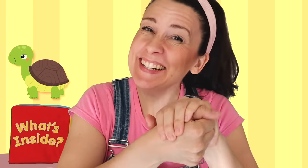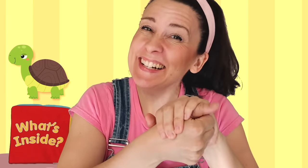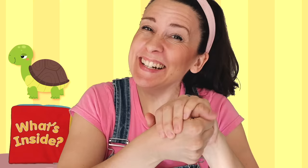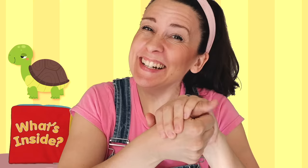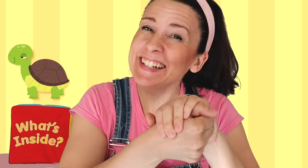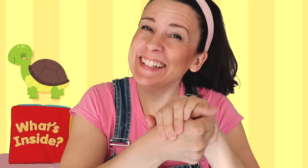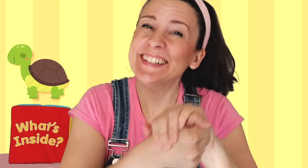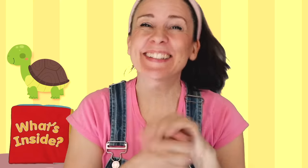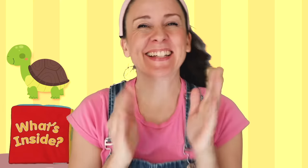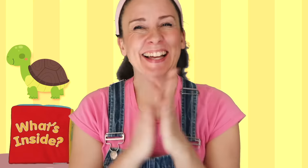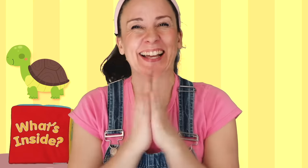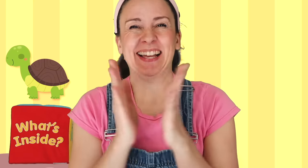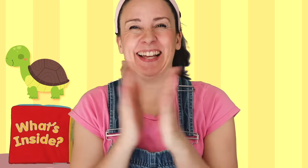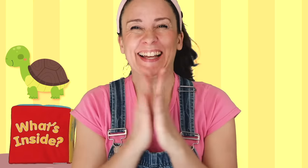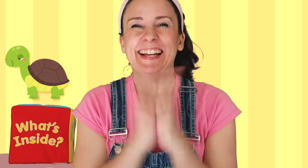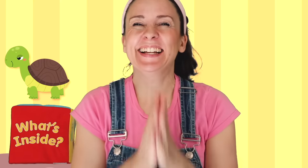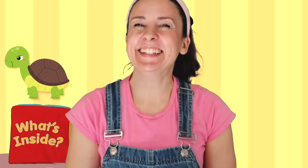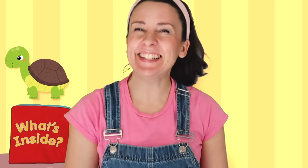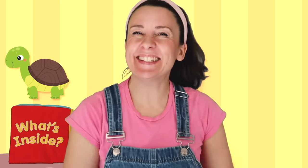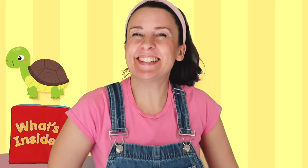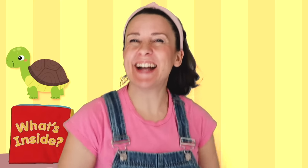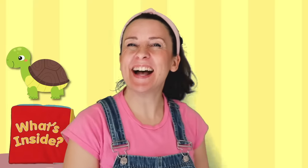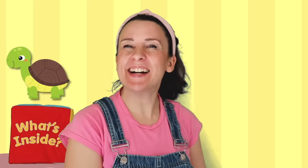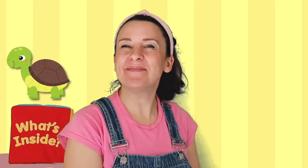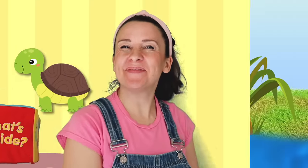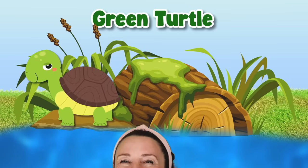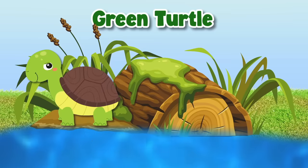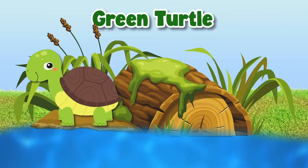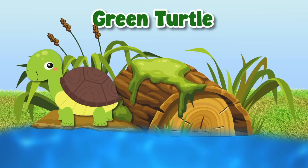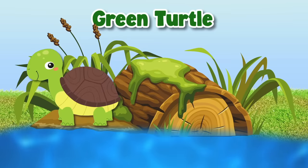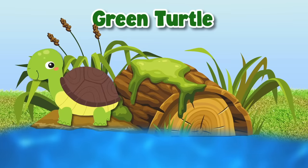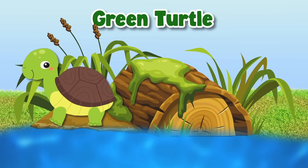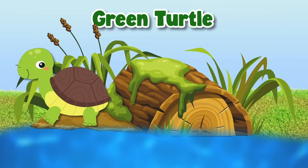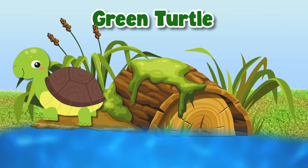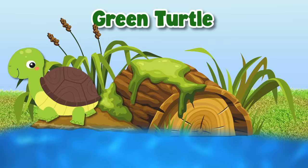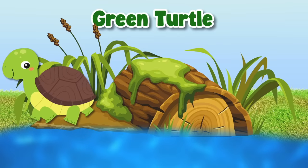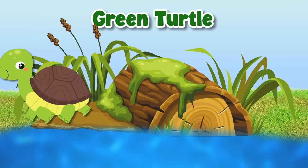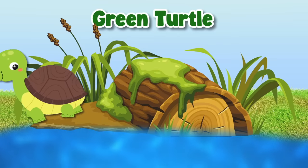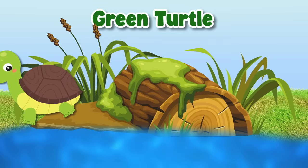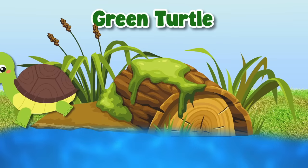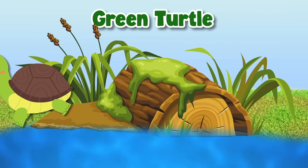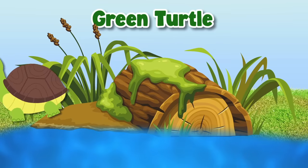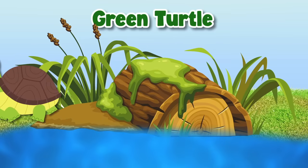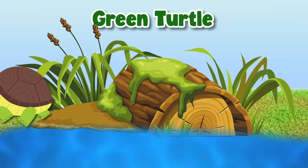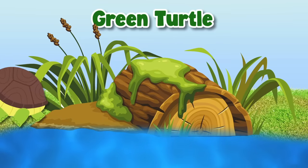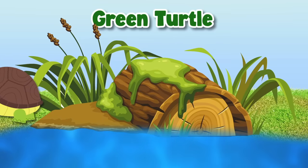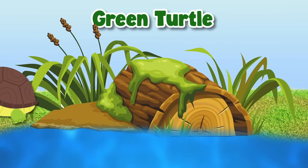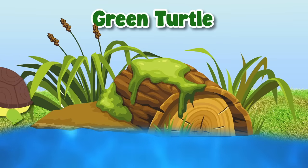turtle. Good job!